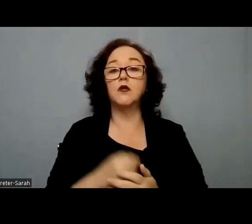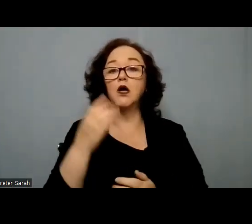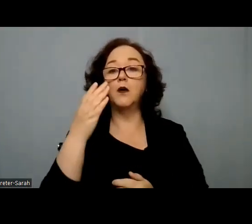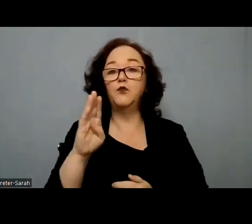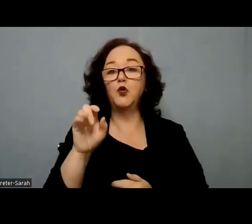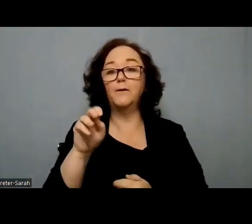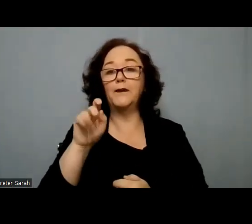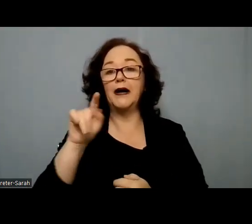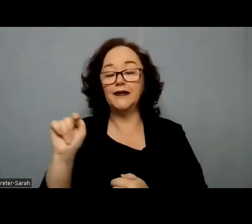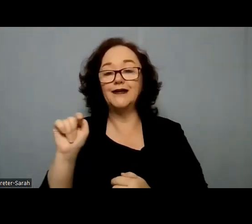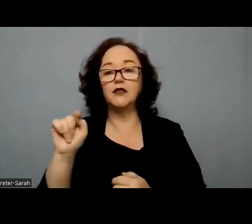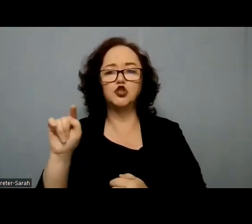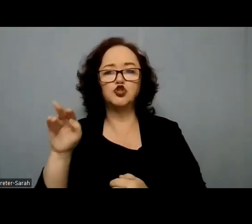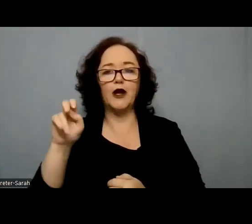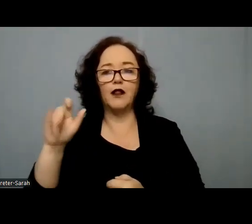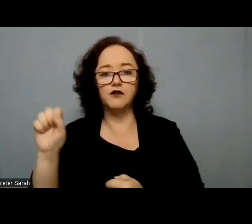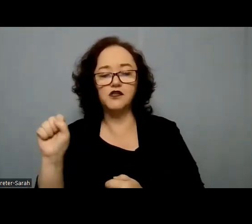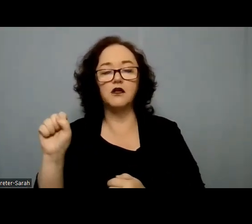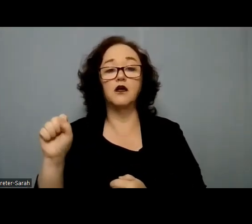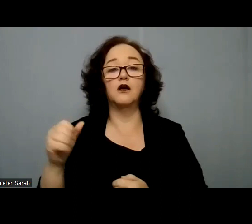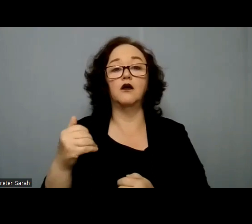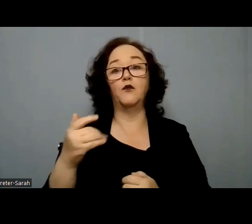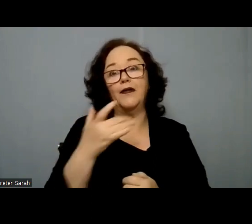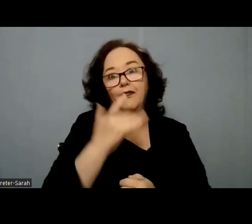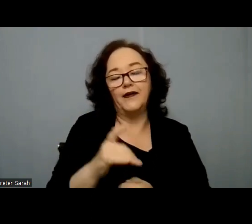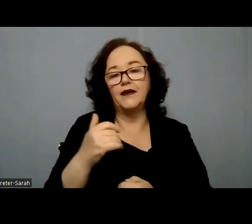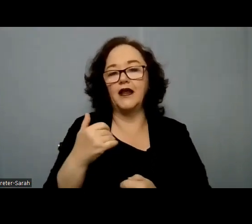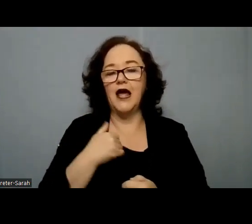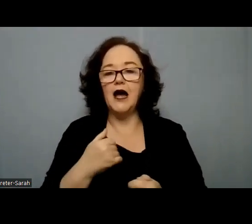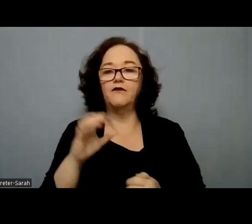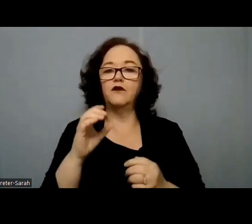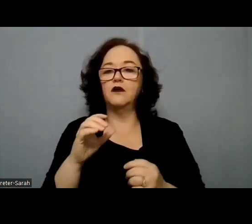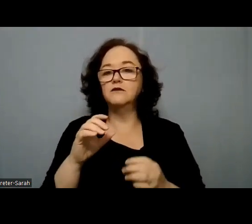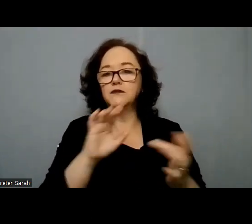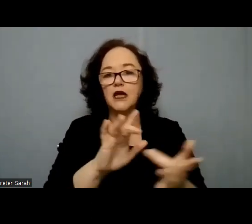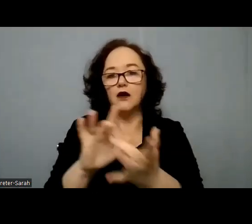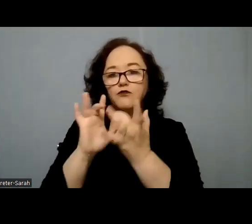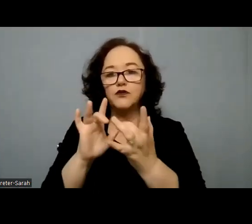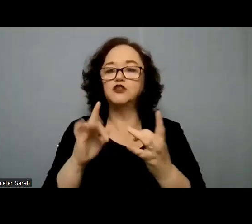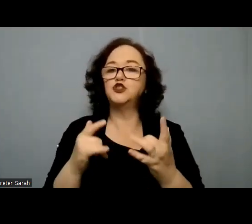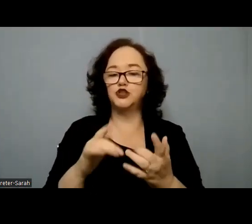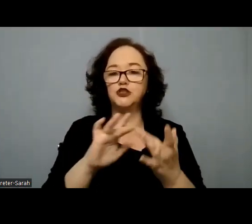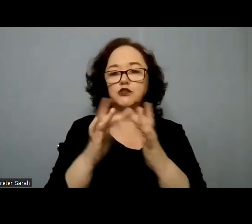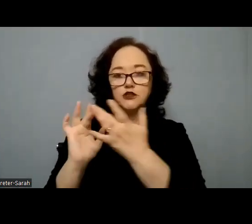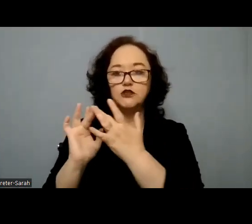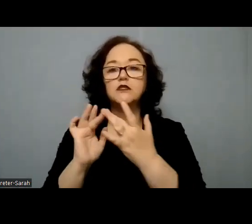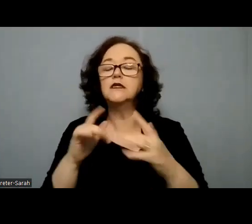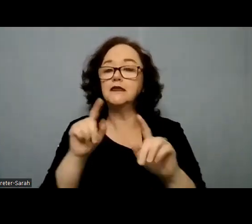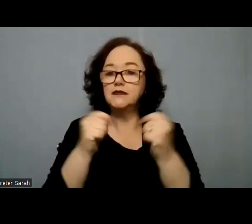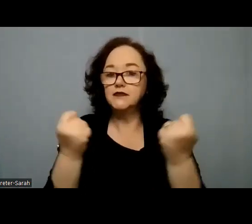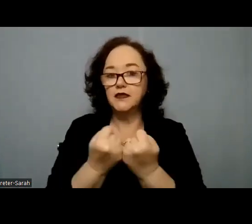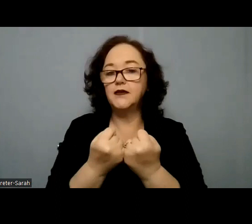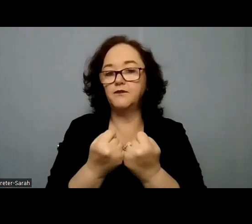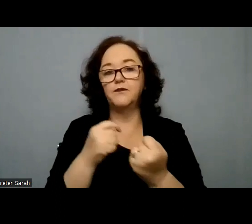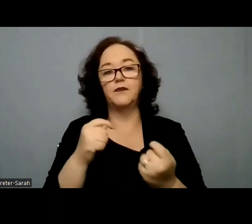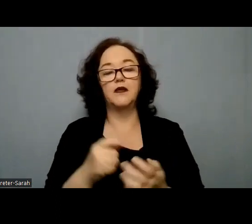a 24/7 mobile crisis outreach team and a 24-hour crisis hotline that deploys our